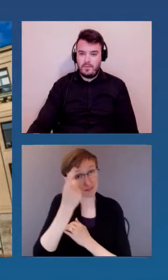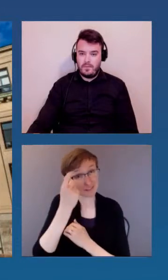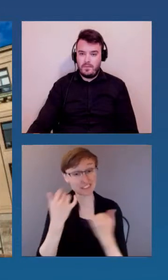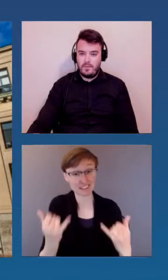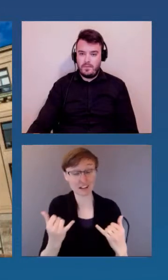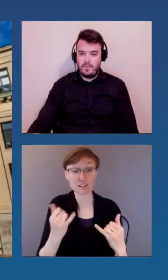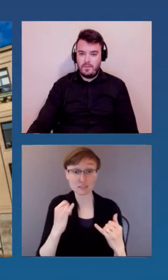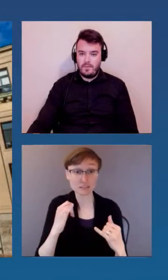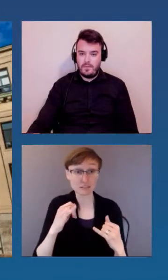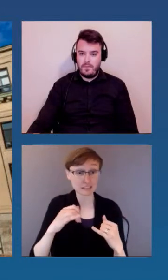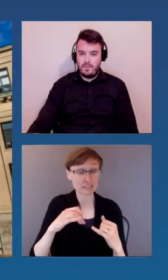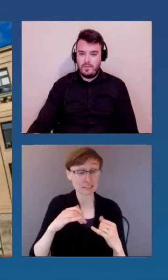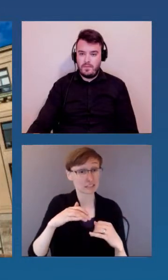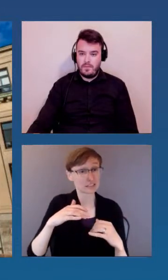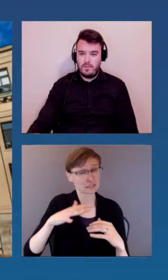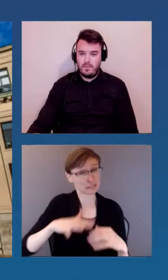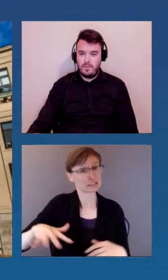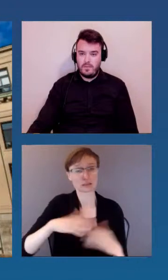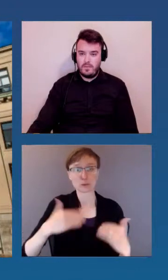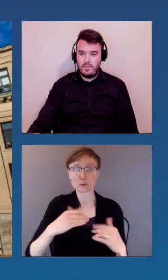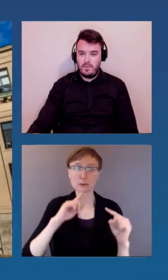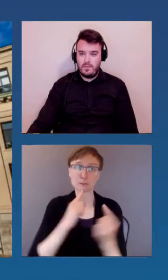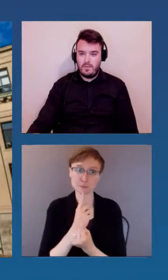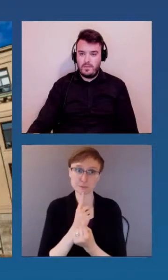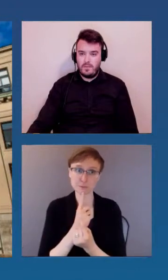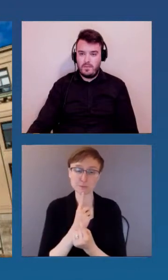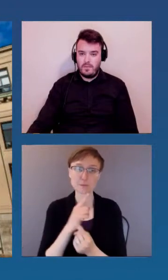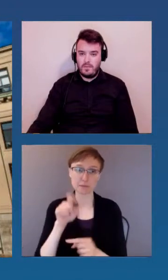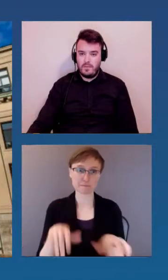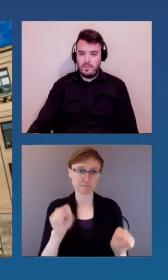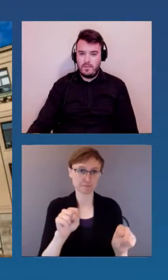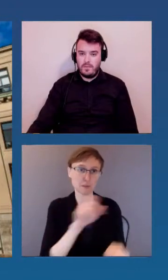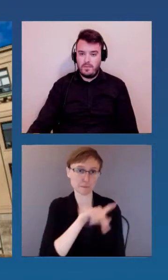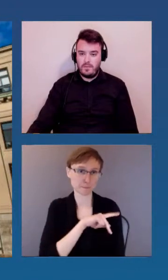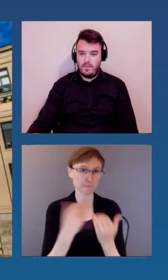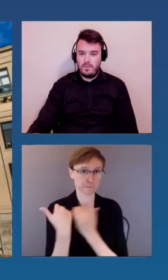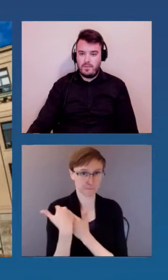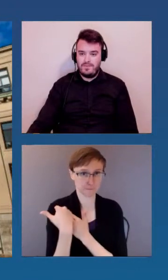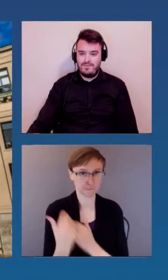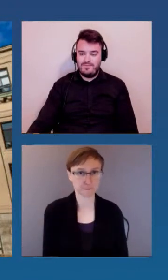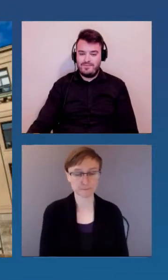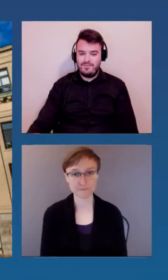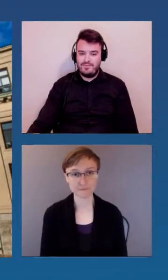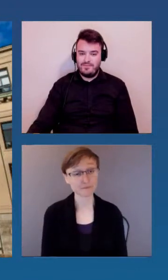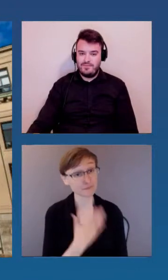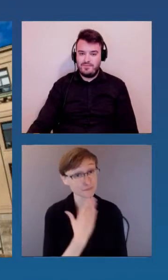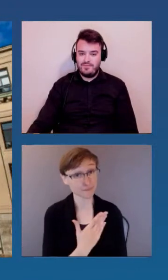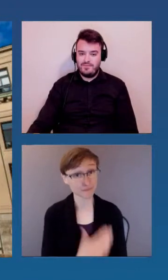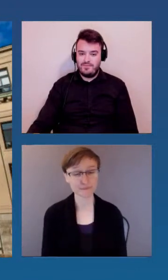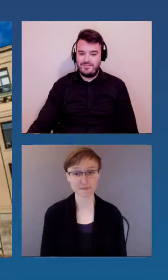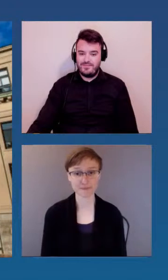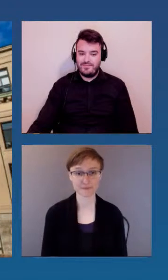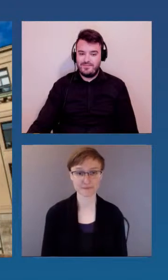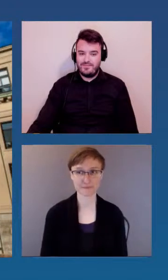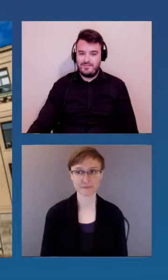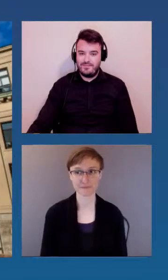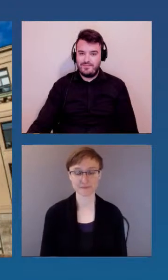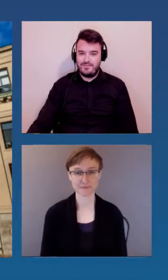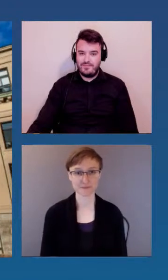that the behavior is proper within campus and outside campus, but of course, we don't have jurisdiction for